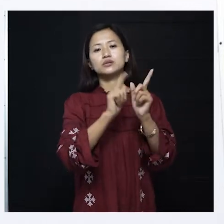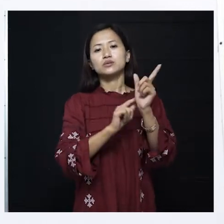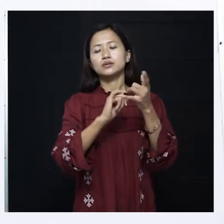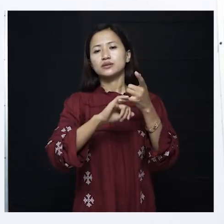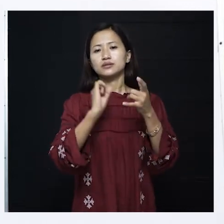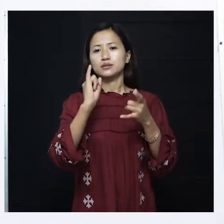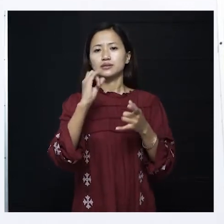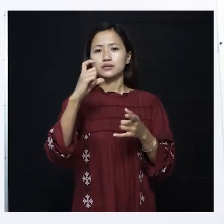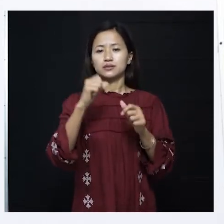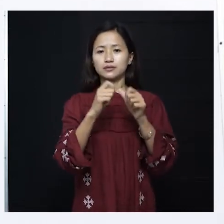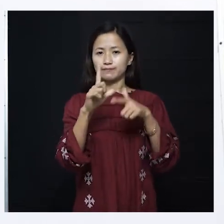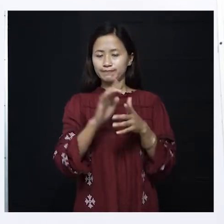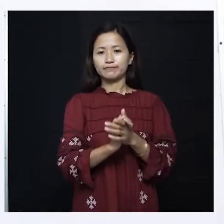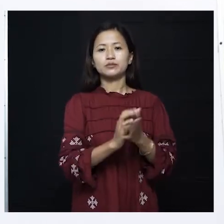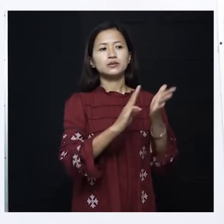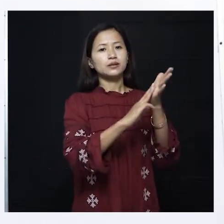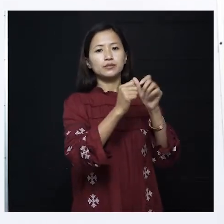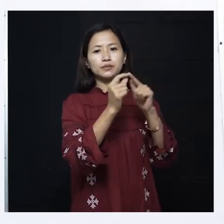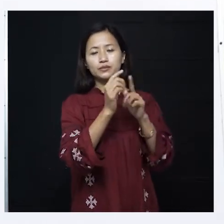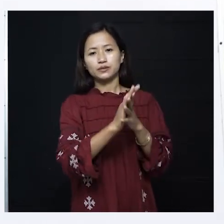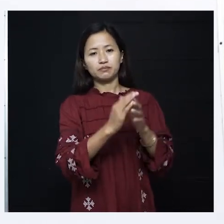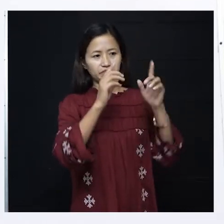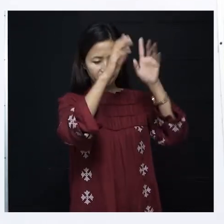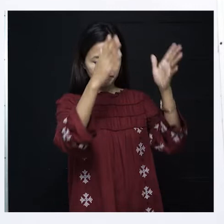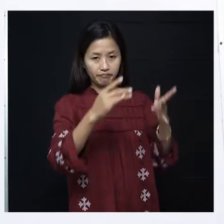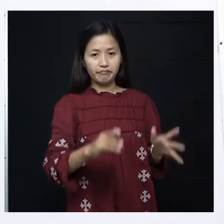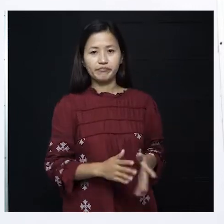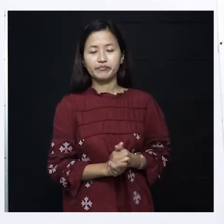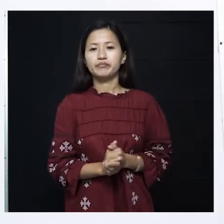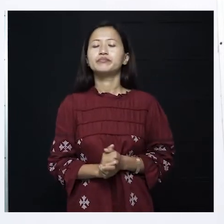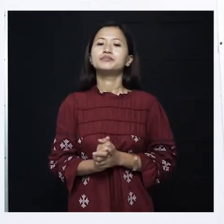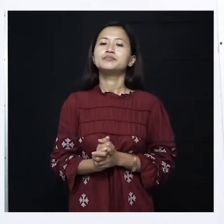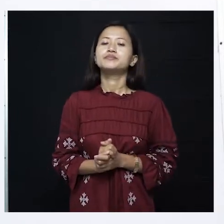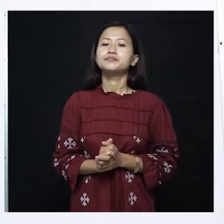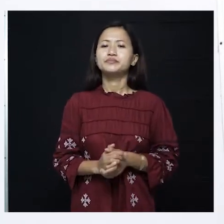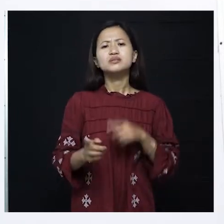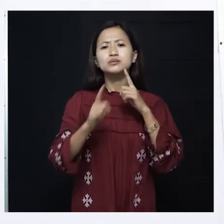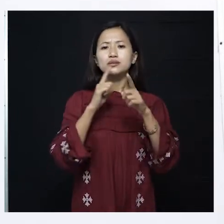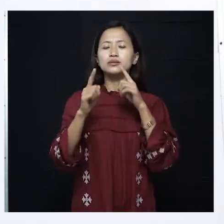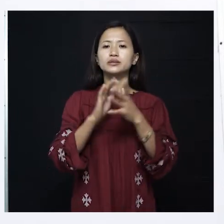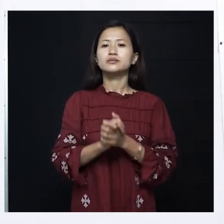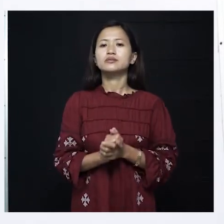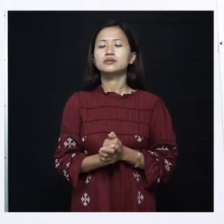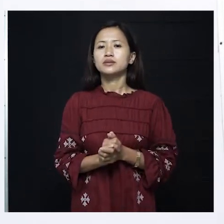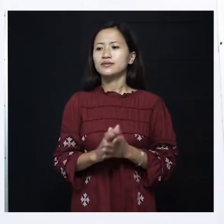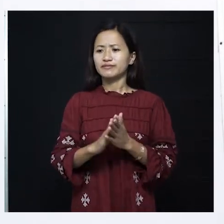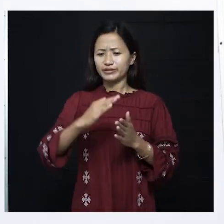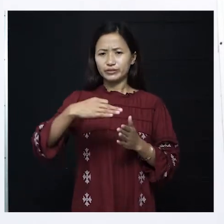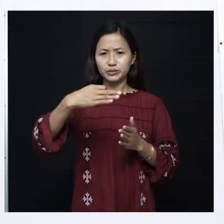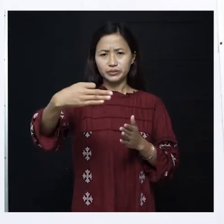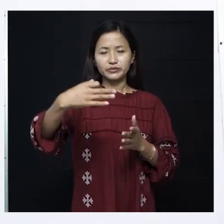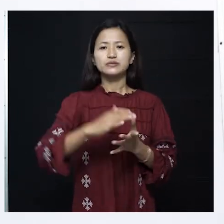map. Now, when we say physical, okay? Physical, we are talking about the